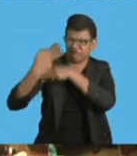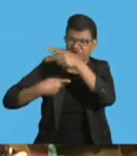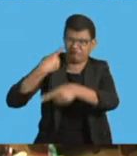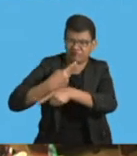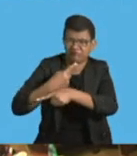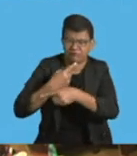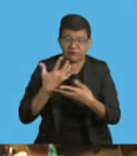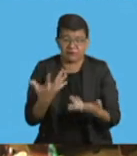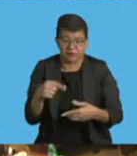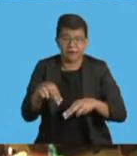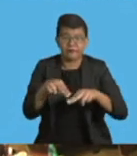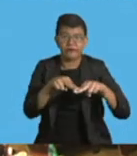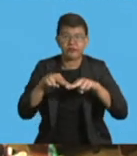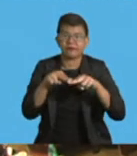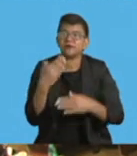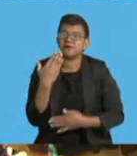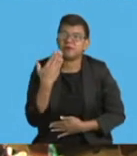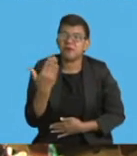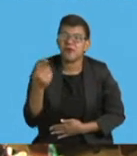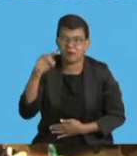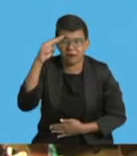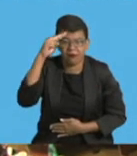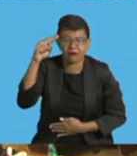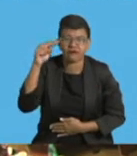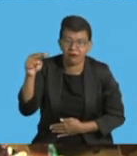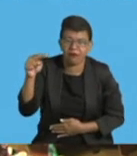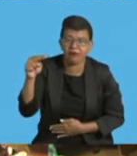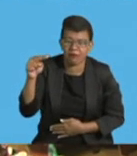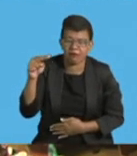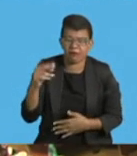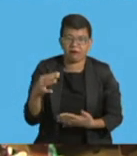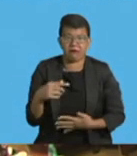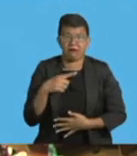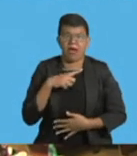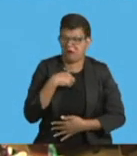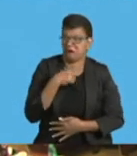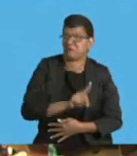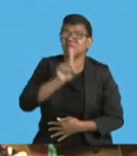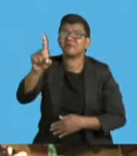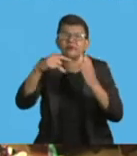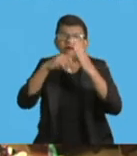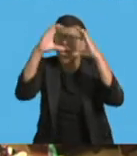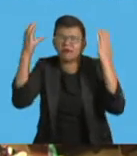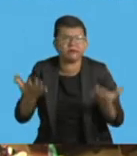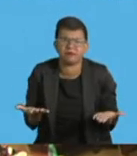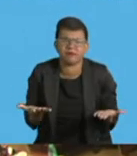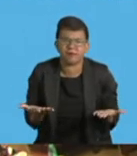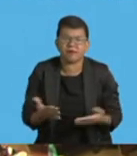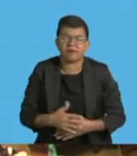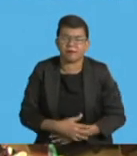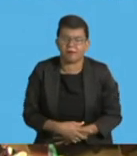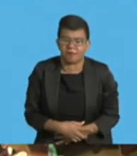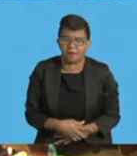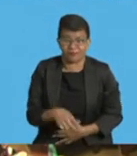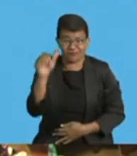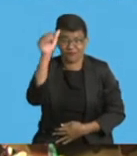Mr. Speaker, sir, that was the spirit in which I went to Tuvalu. As you know, one of the 3 nations in our region,